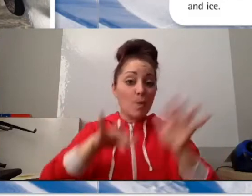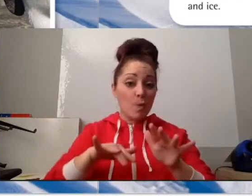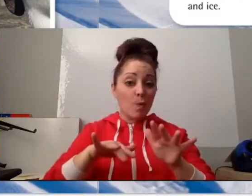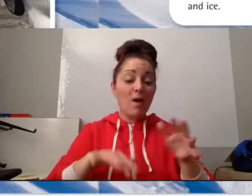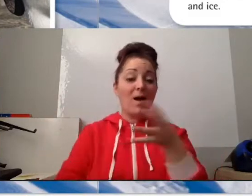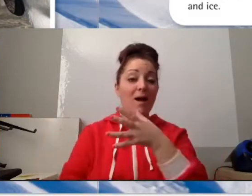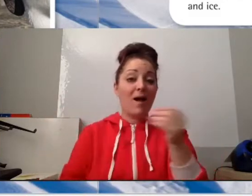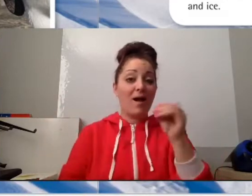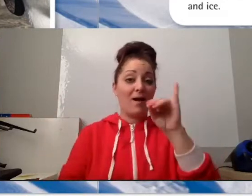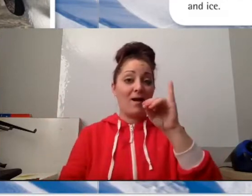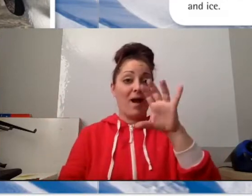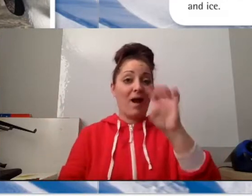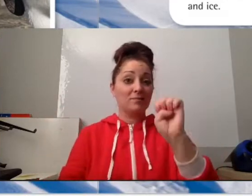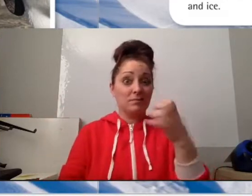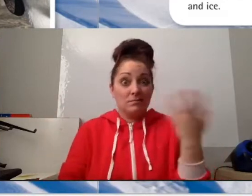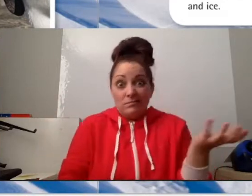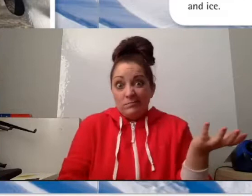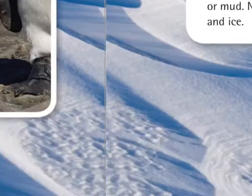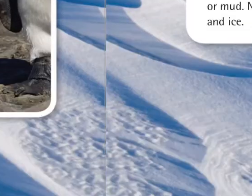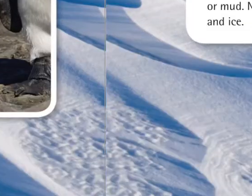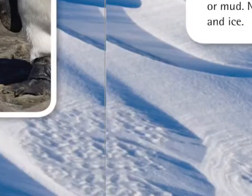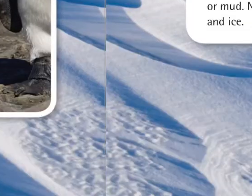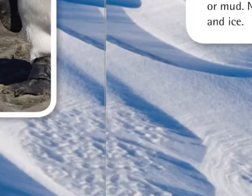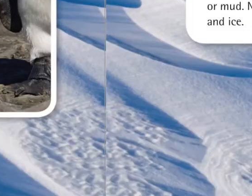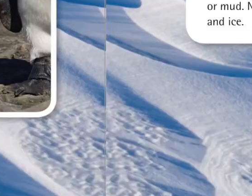Nothing but snow and ice.